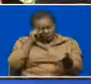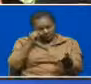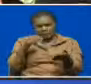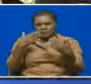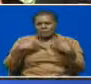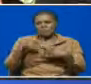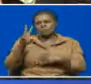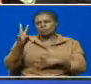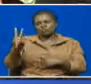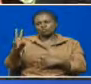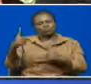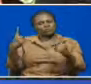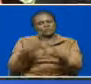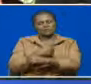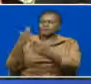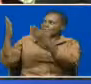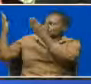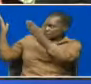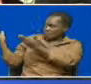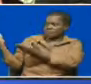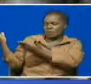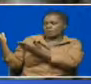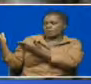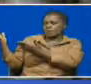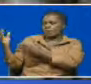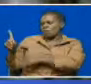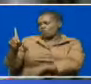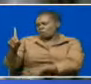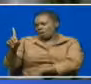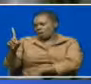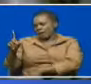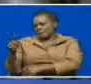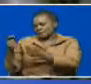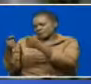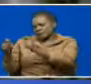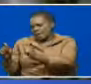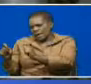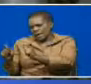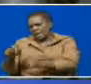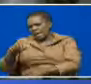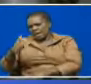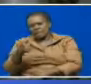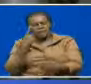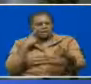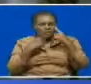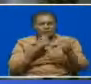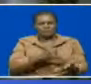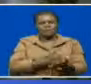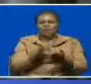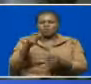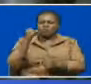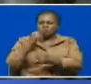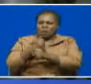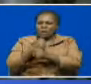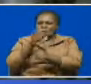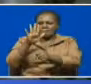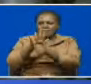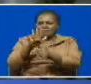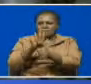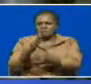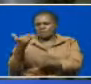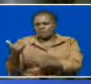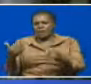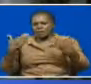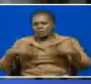2 different journeys, 2 different reasons. One was experiment, one was a cry for help. Countryman, you work with so many